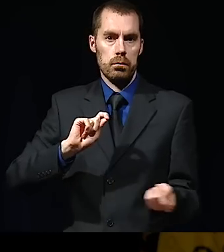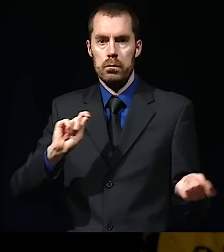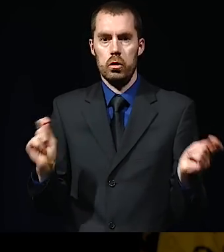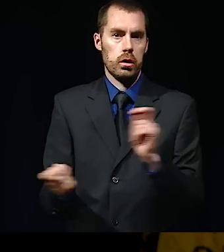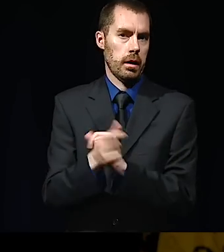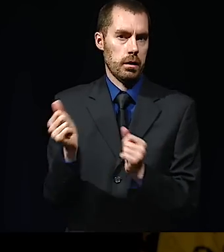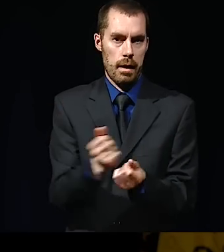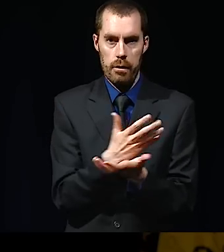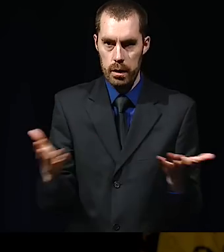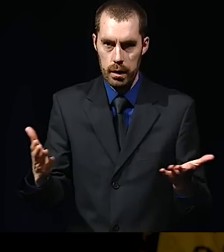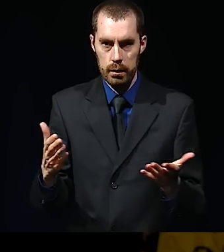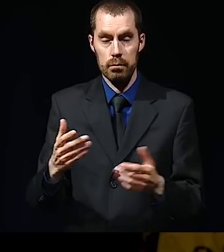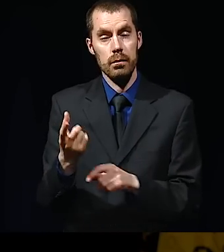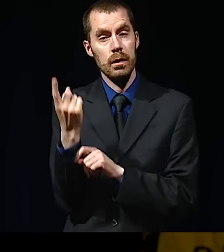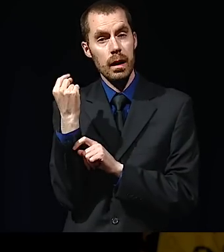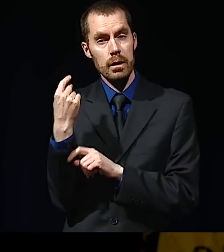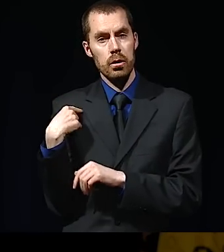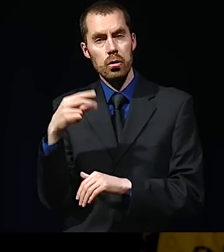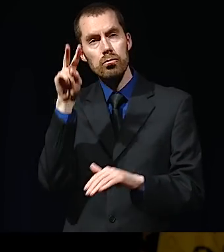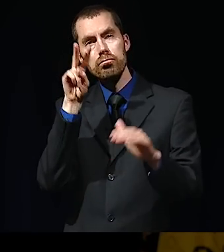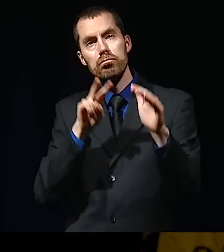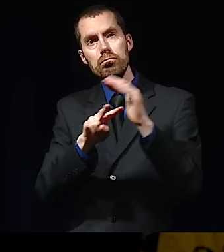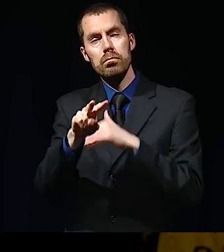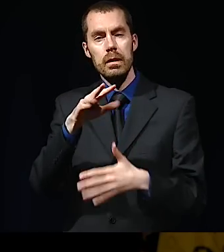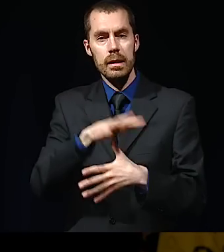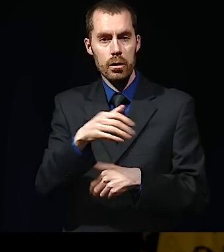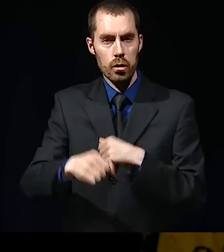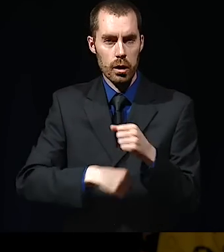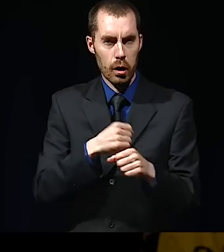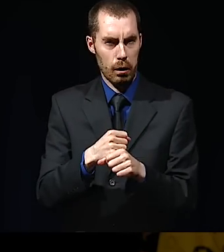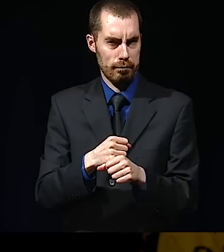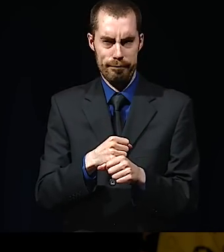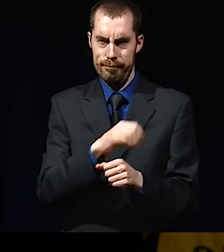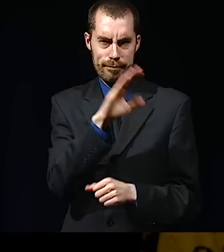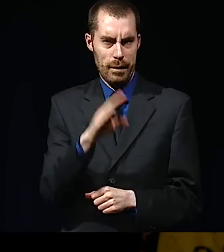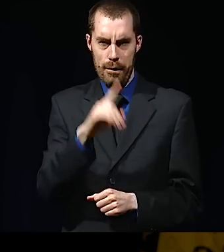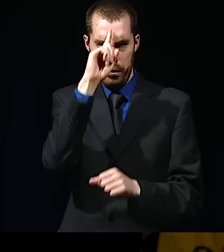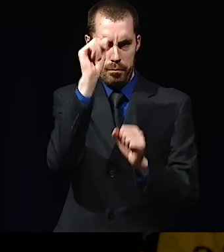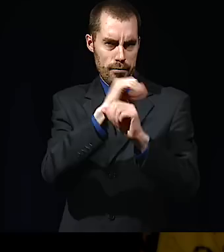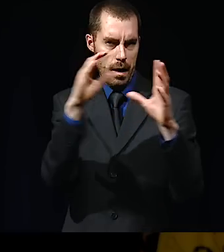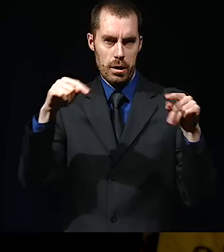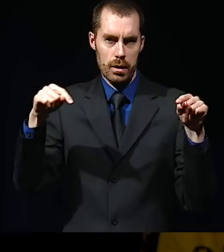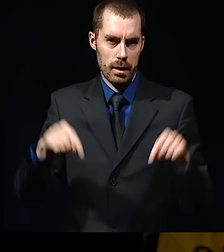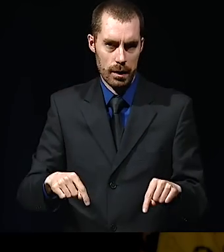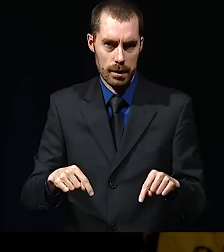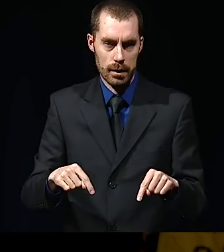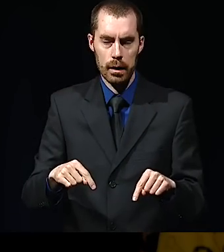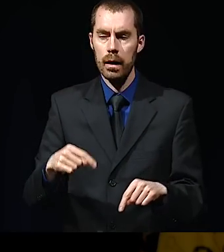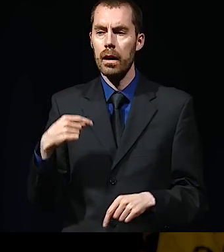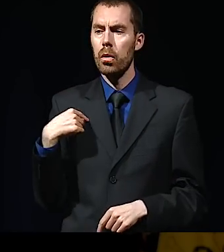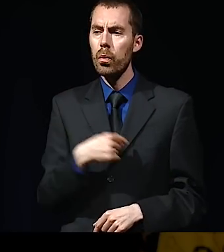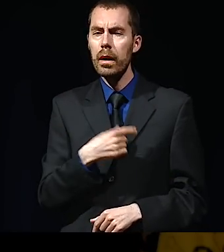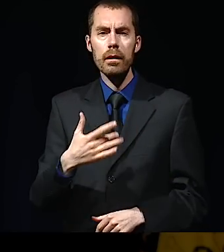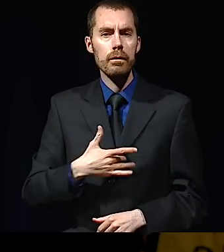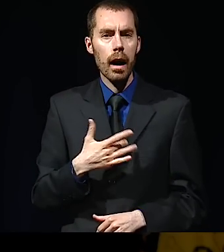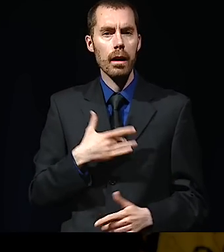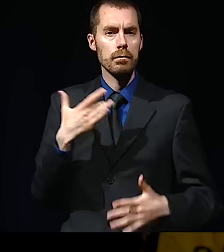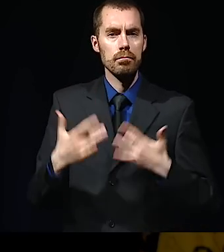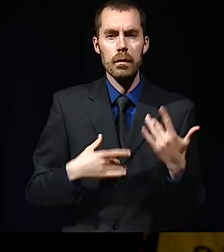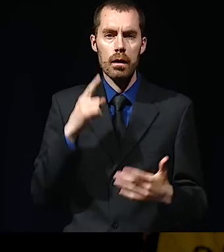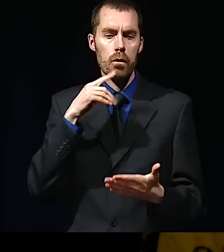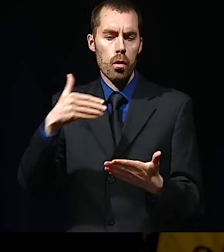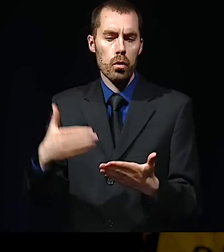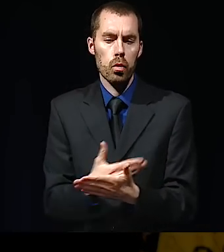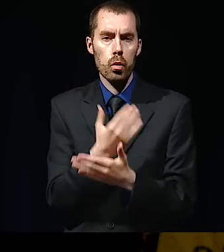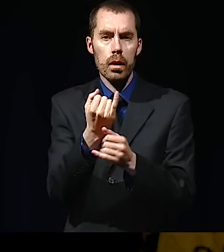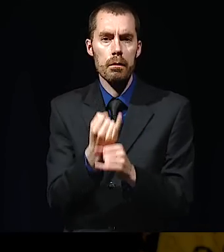we envisioned our senior year, I'm not sure that this is what we had in mind. We were excited for our newfound independence